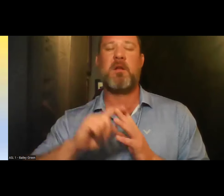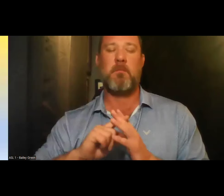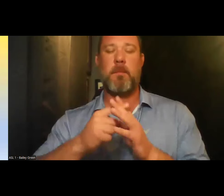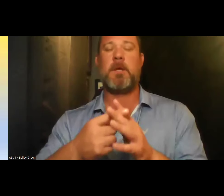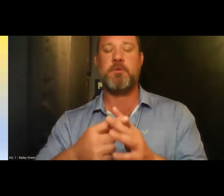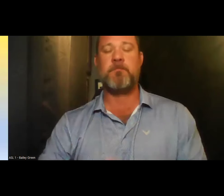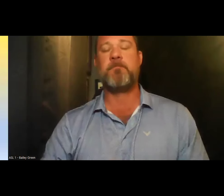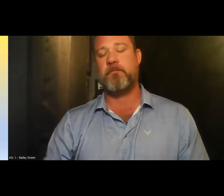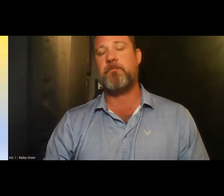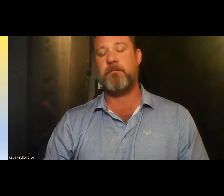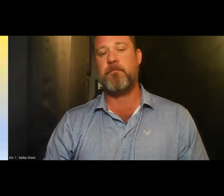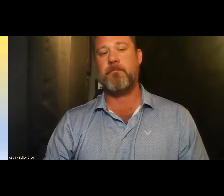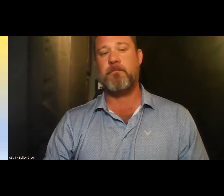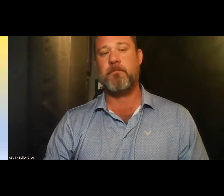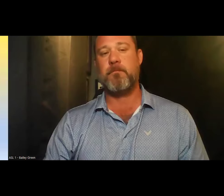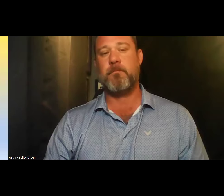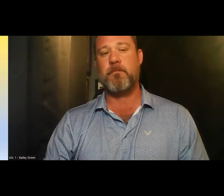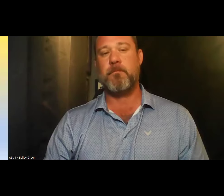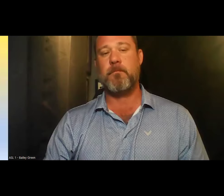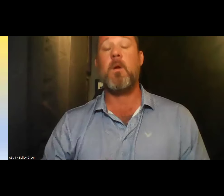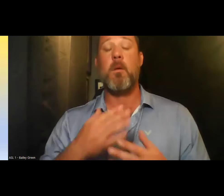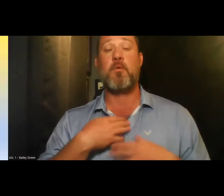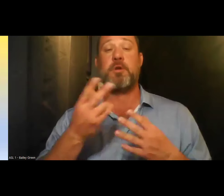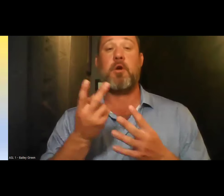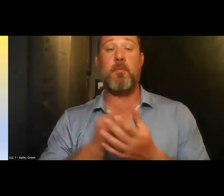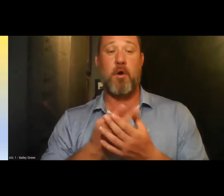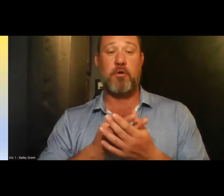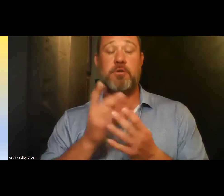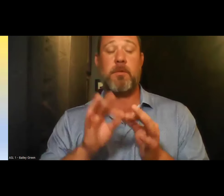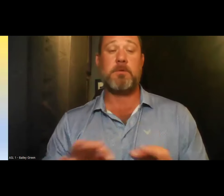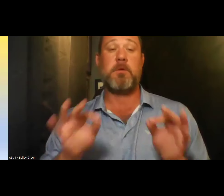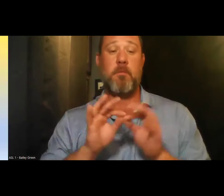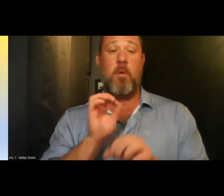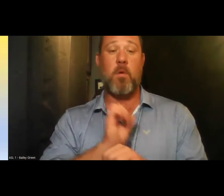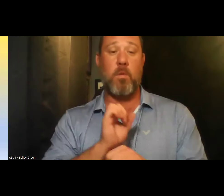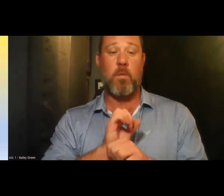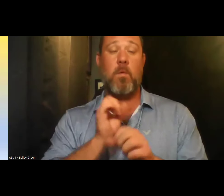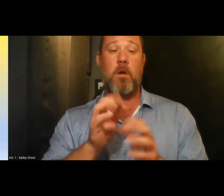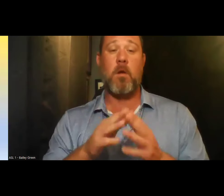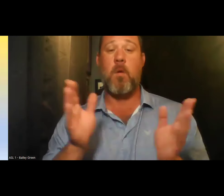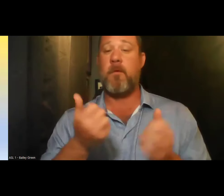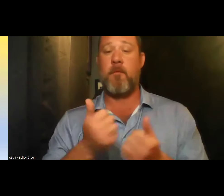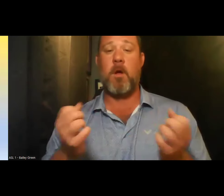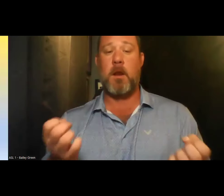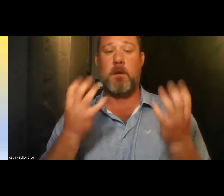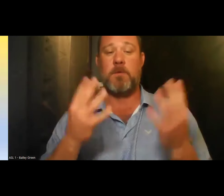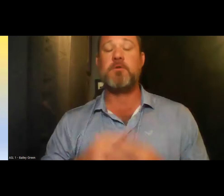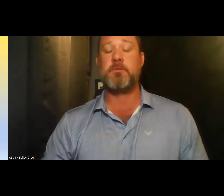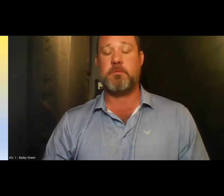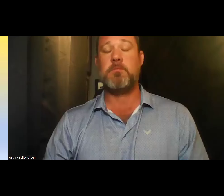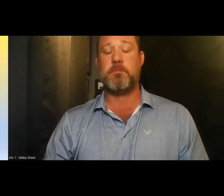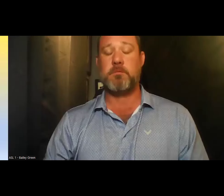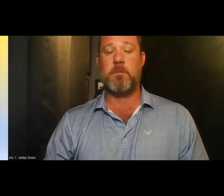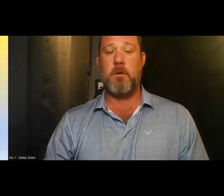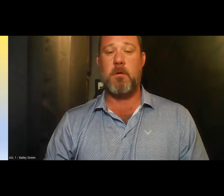implementation. We appreciate your partnership in this vital work, and we can open it up for any questions the group may have. Thank